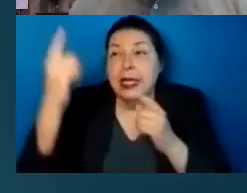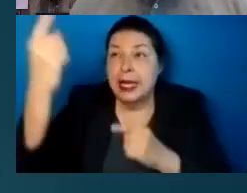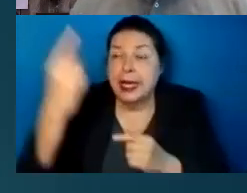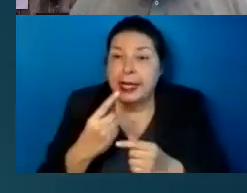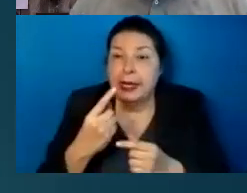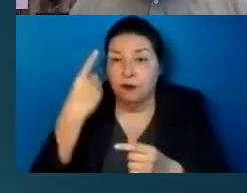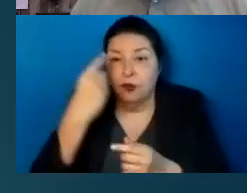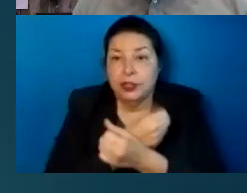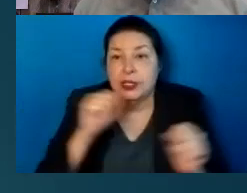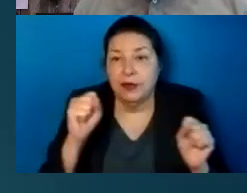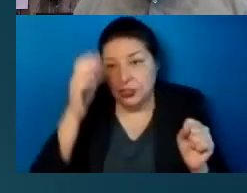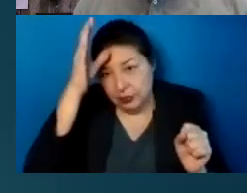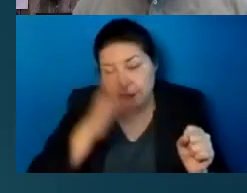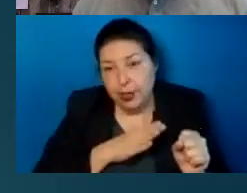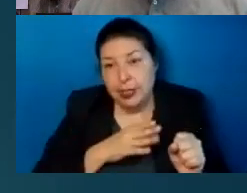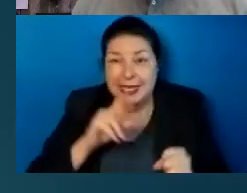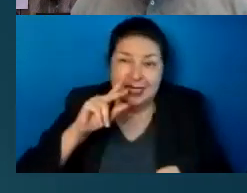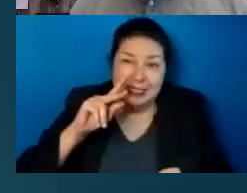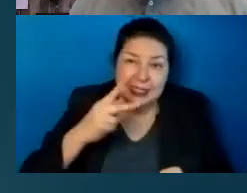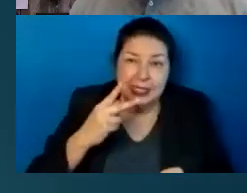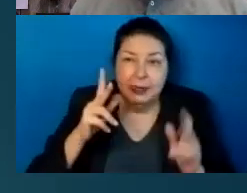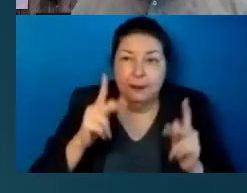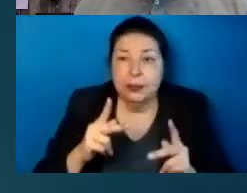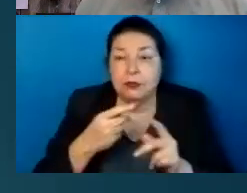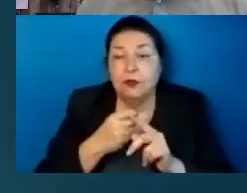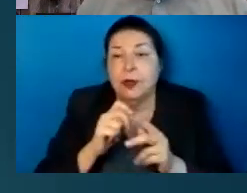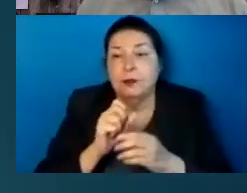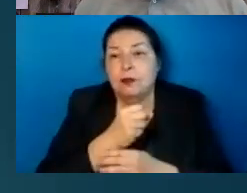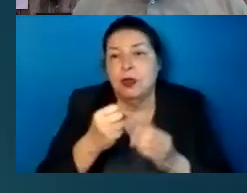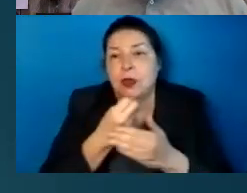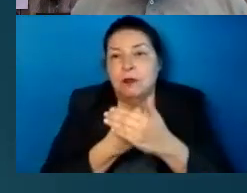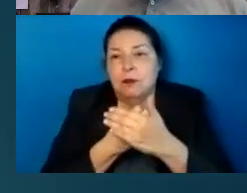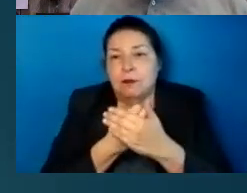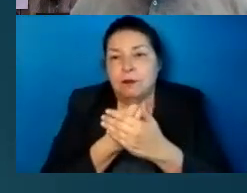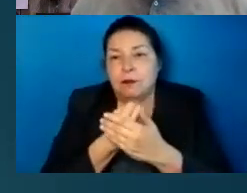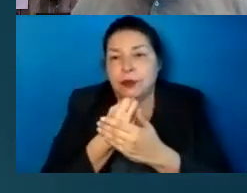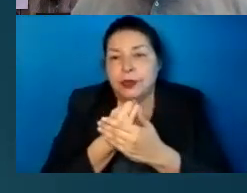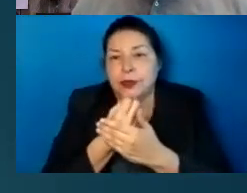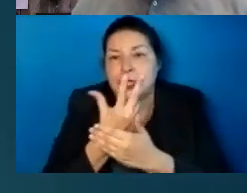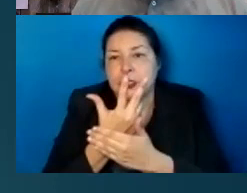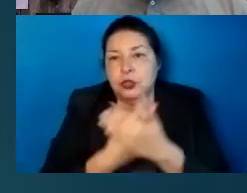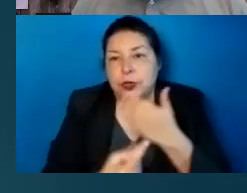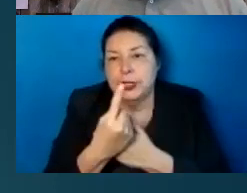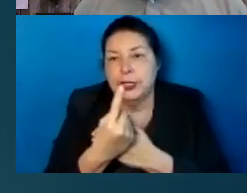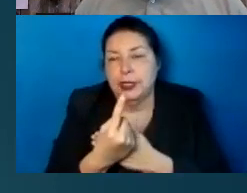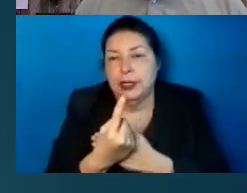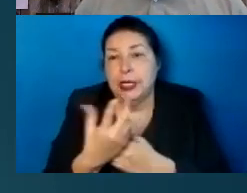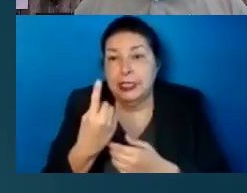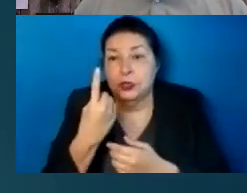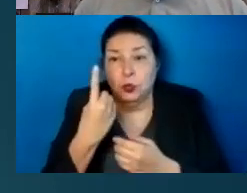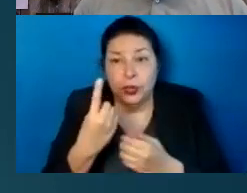in him. He is the second person of the Trinity. He is of one substance with the